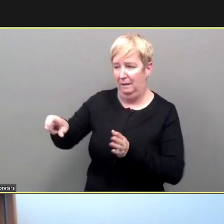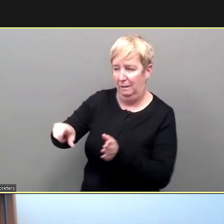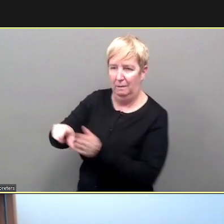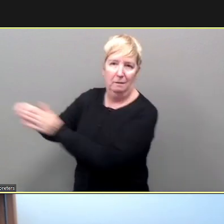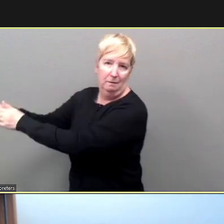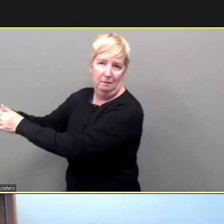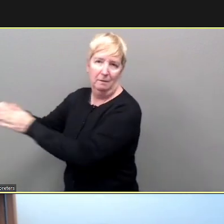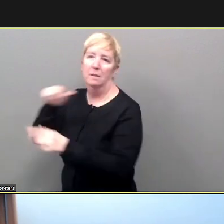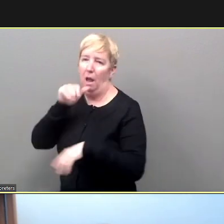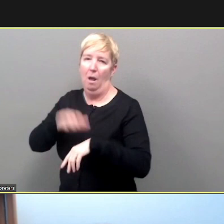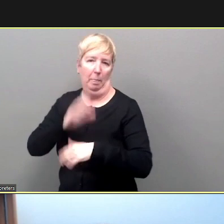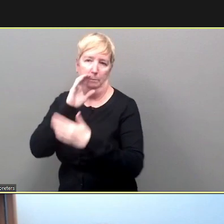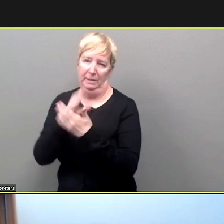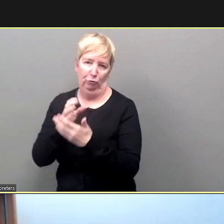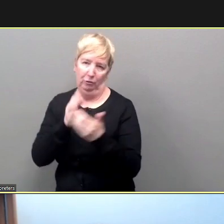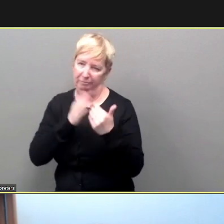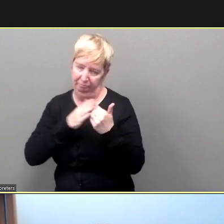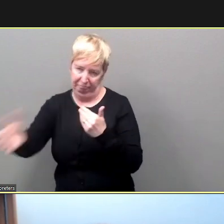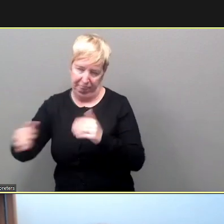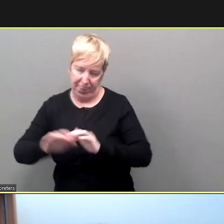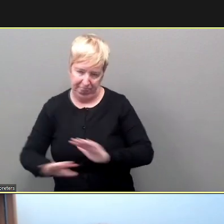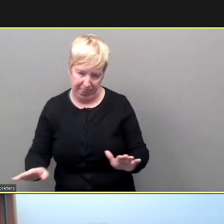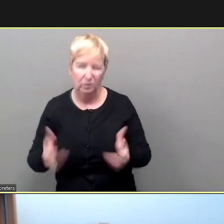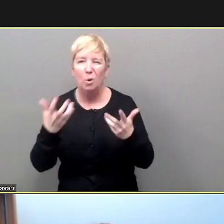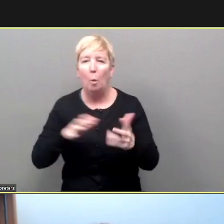note is that we had been